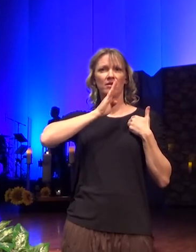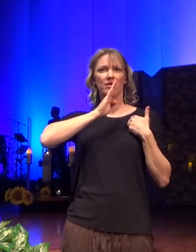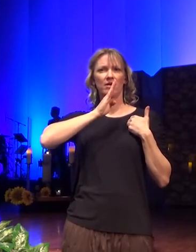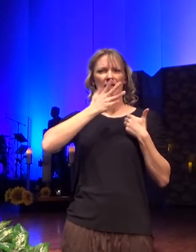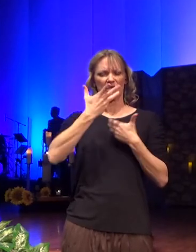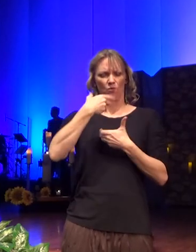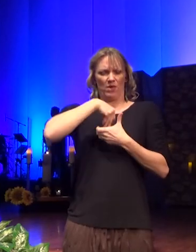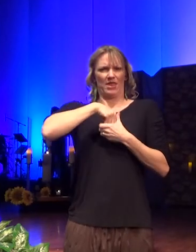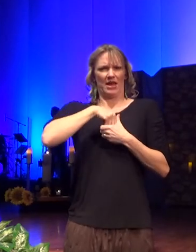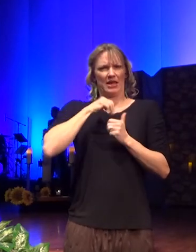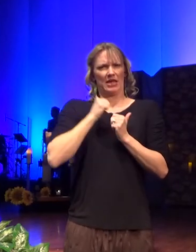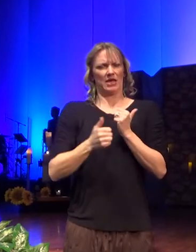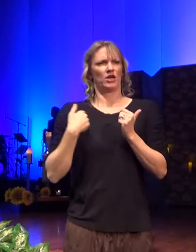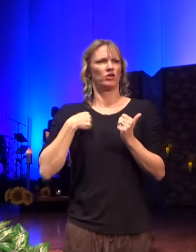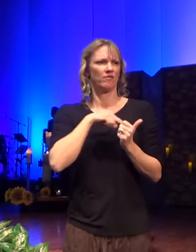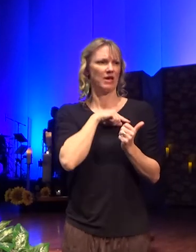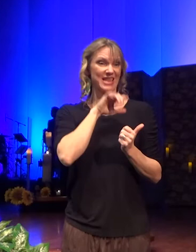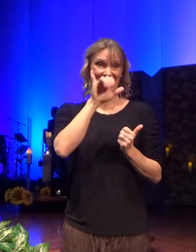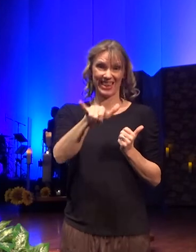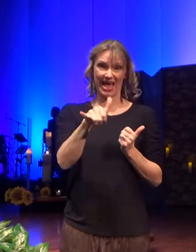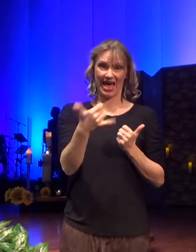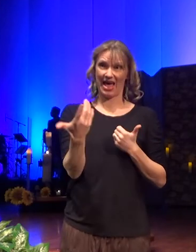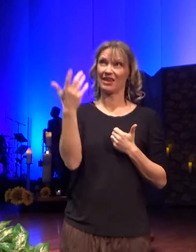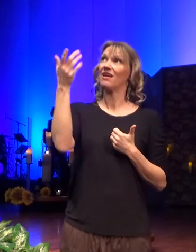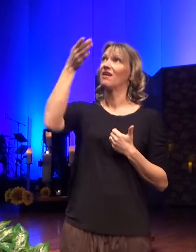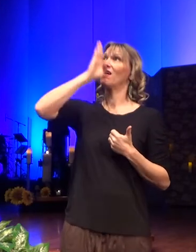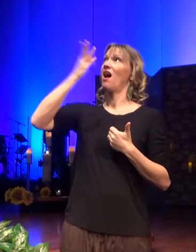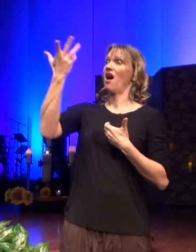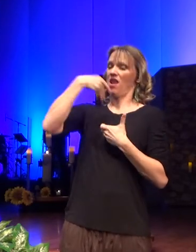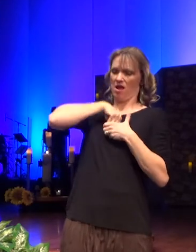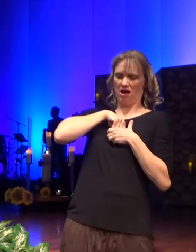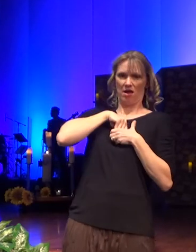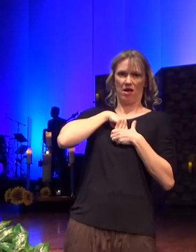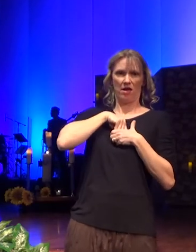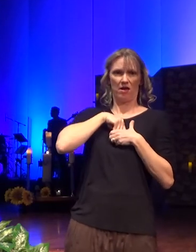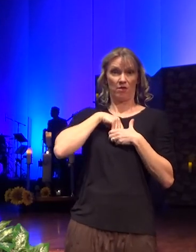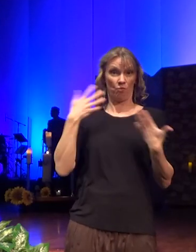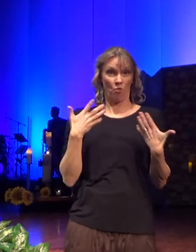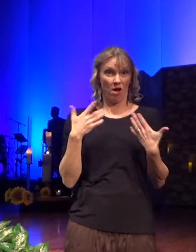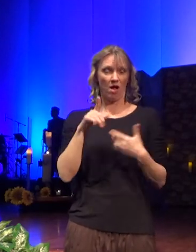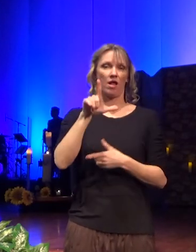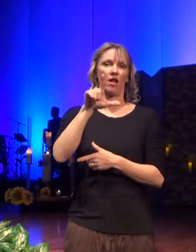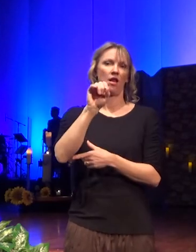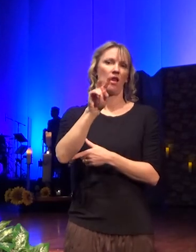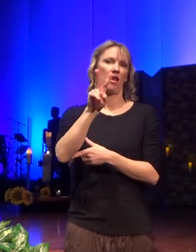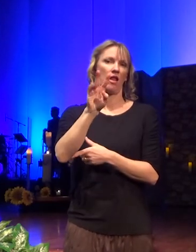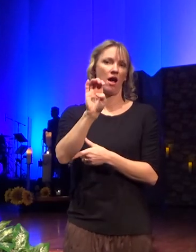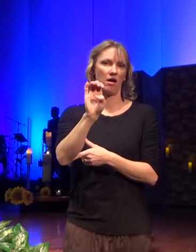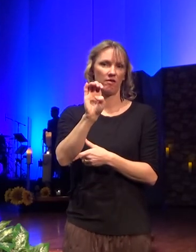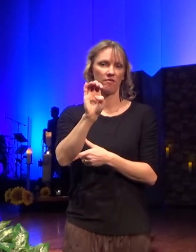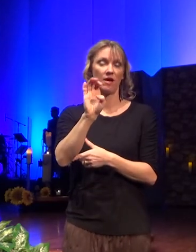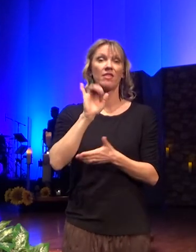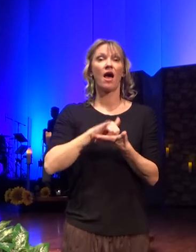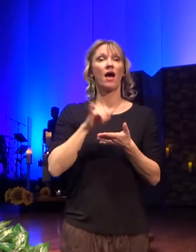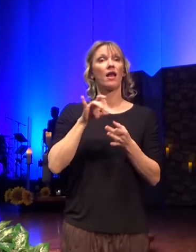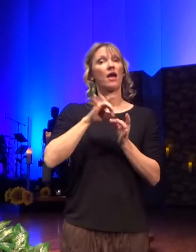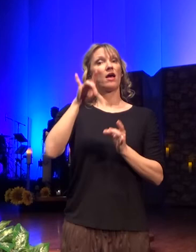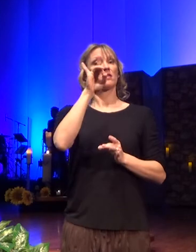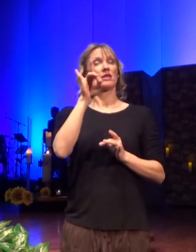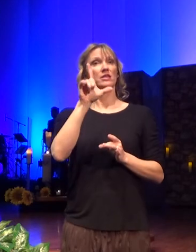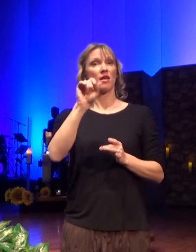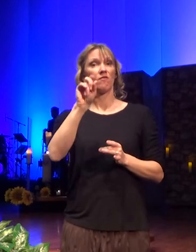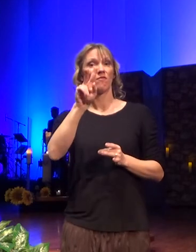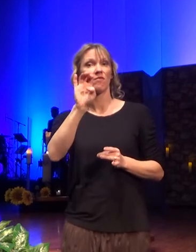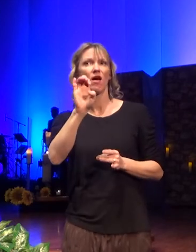there's an imprint within each one of us, and that imprint is love. And that essence of